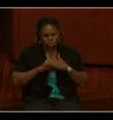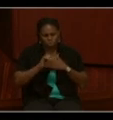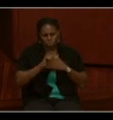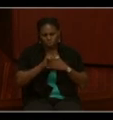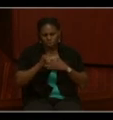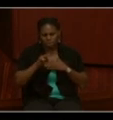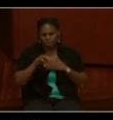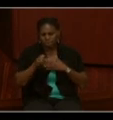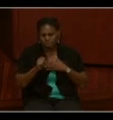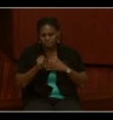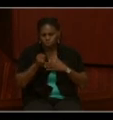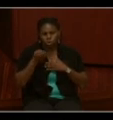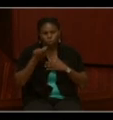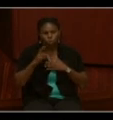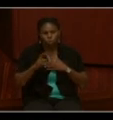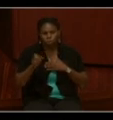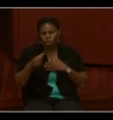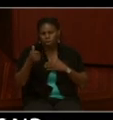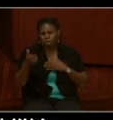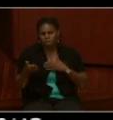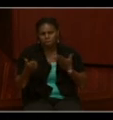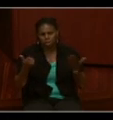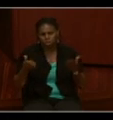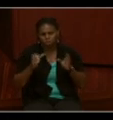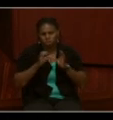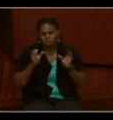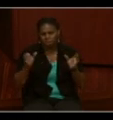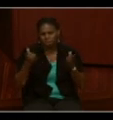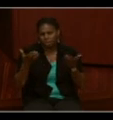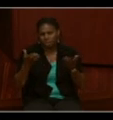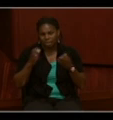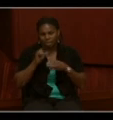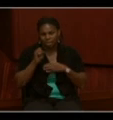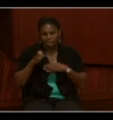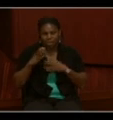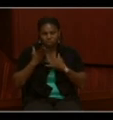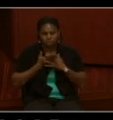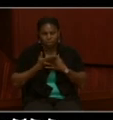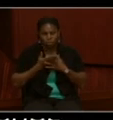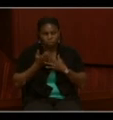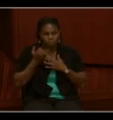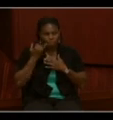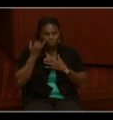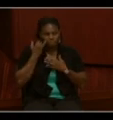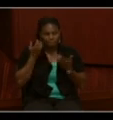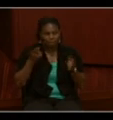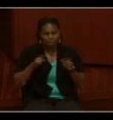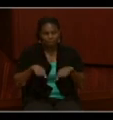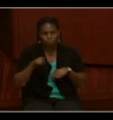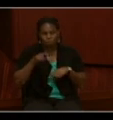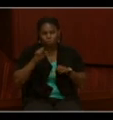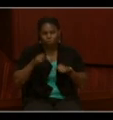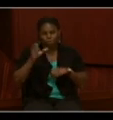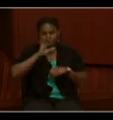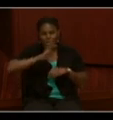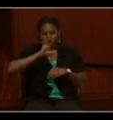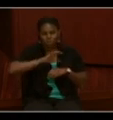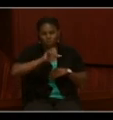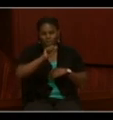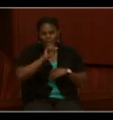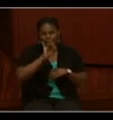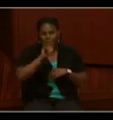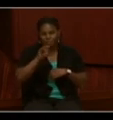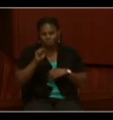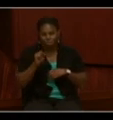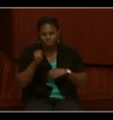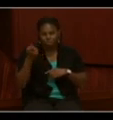case file or a naturalization certificate case file. If that's the case, then you can search the A files that are in the holdings